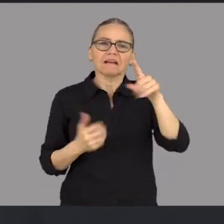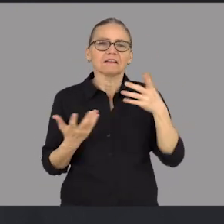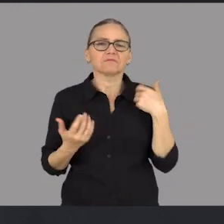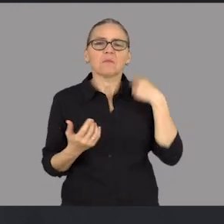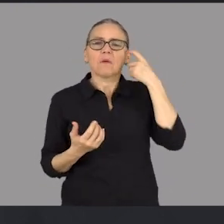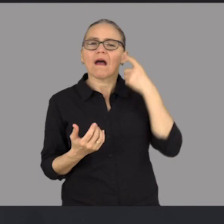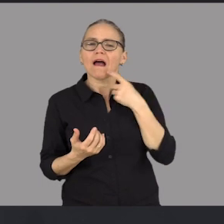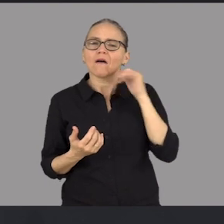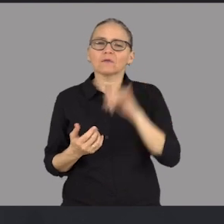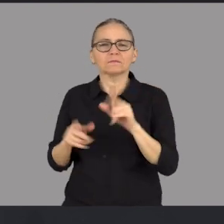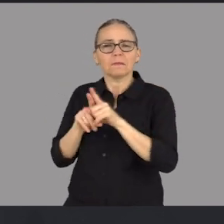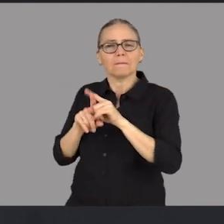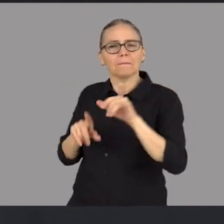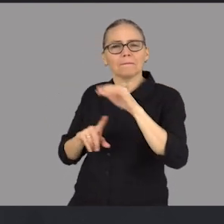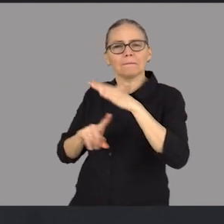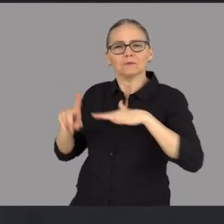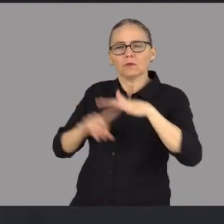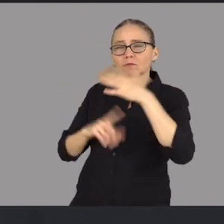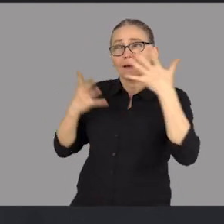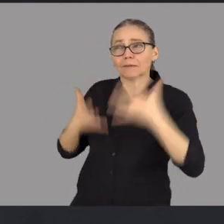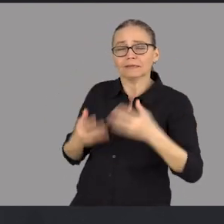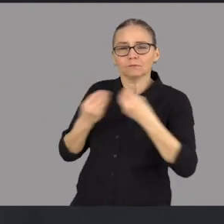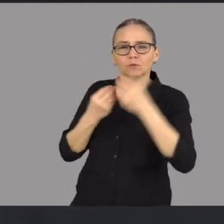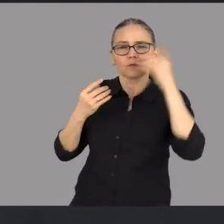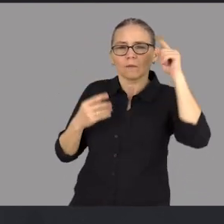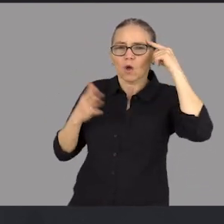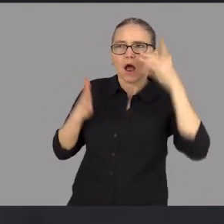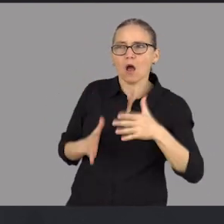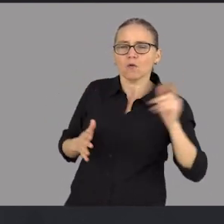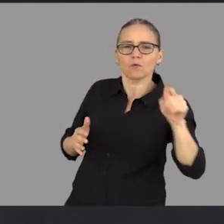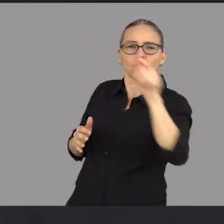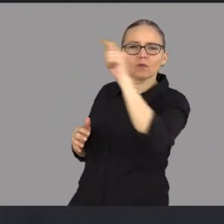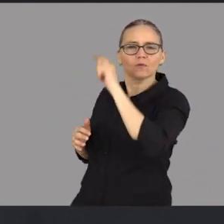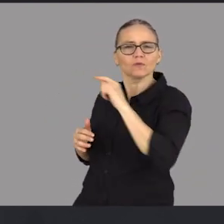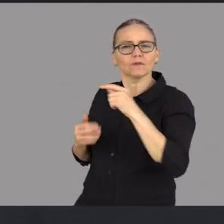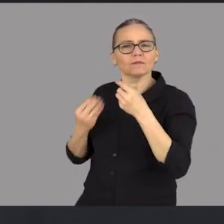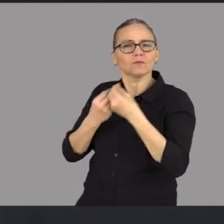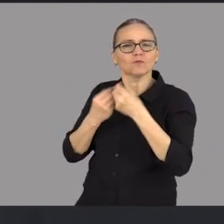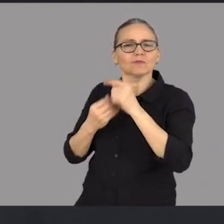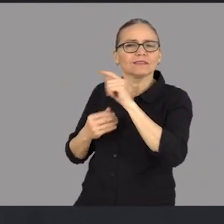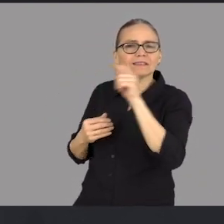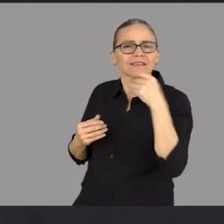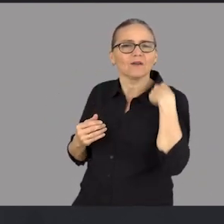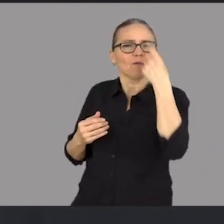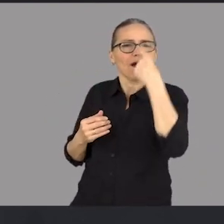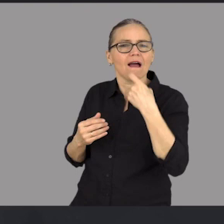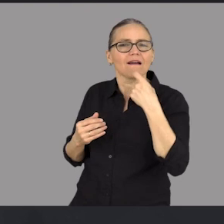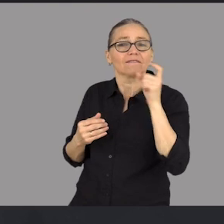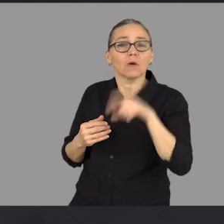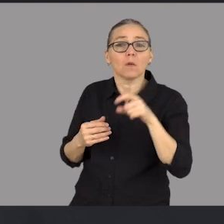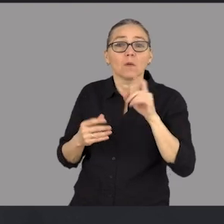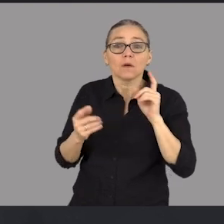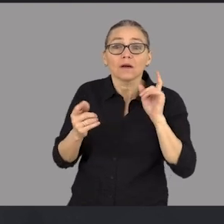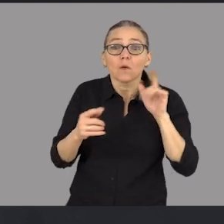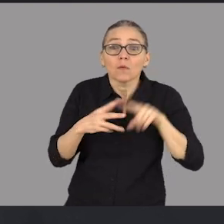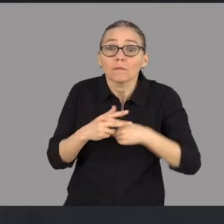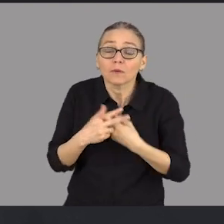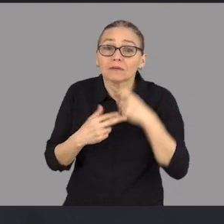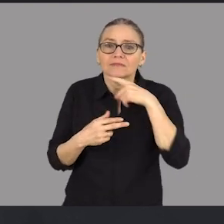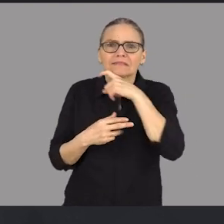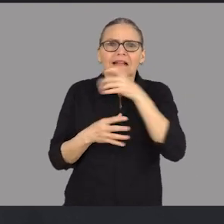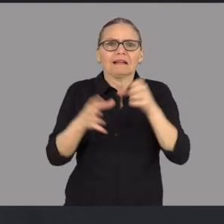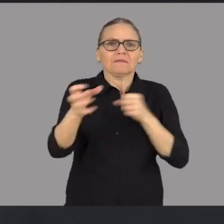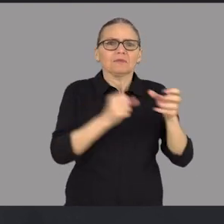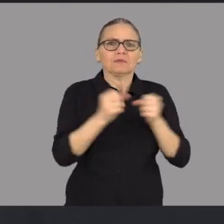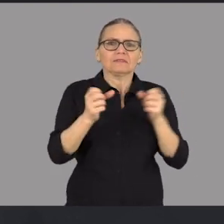Well, I think it's probably like most business people. If you aren't really desperate for, you know, really struggling to hire, they end